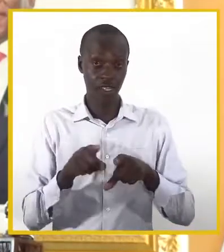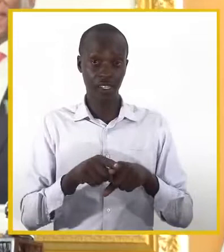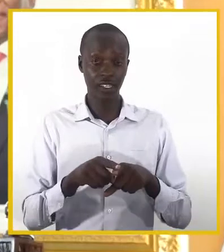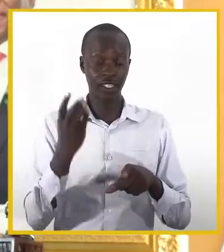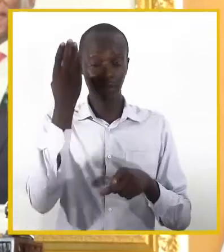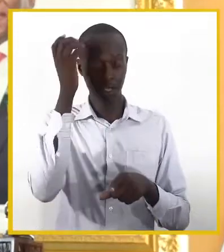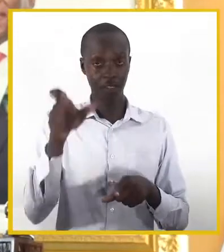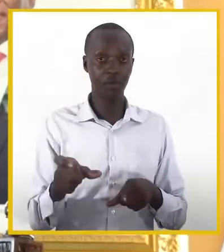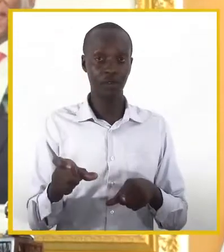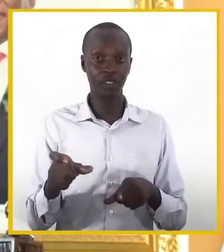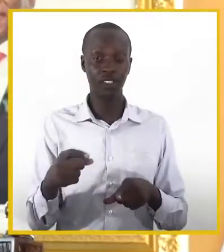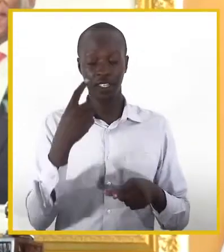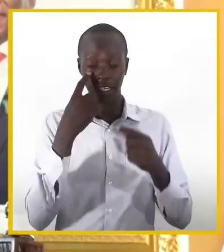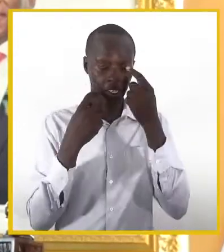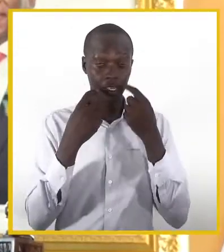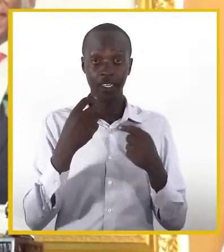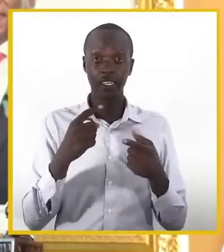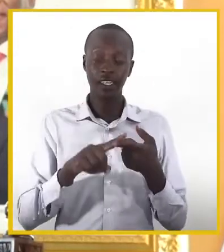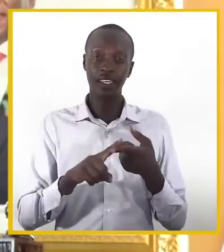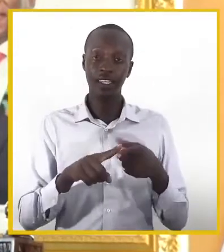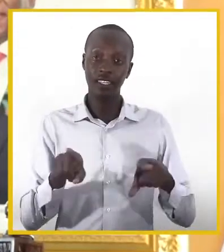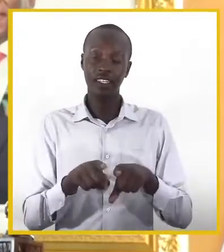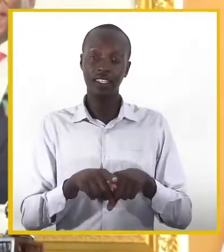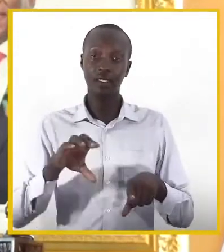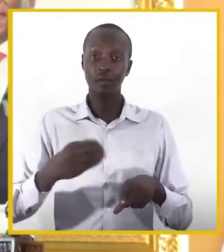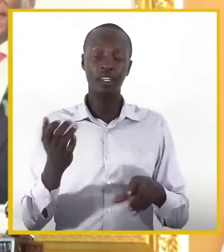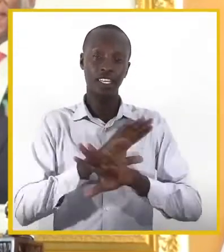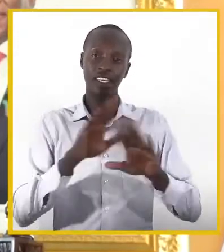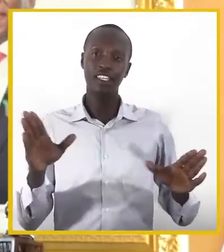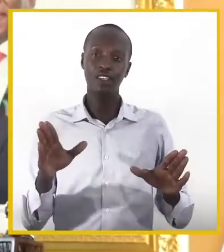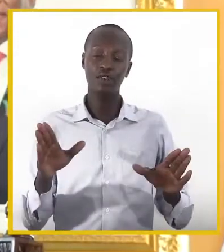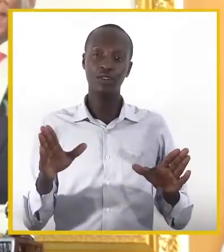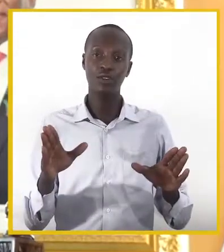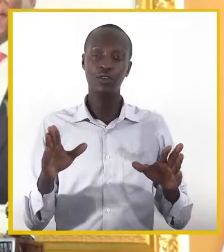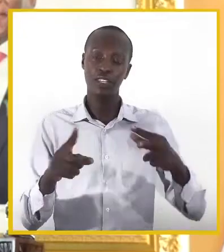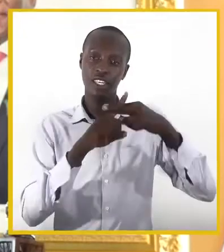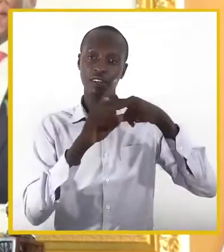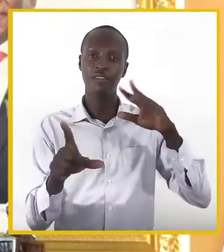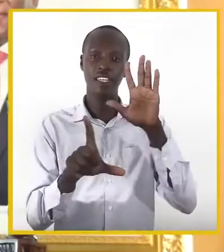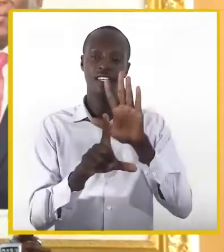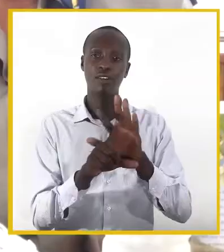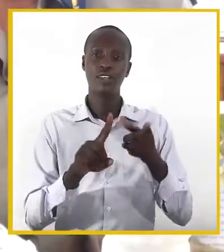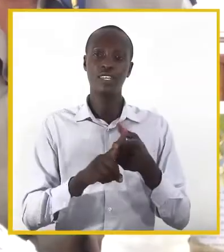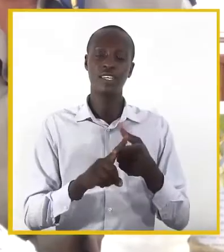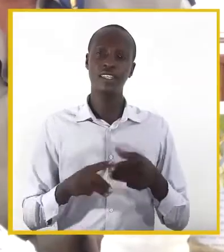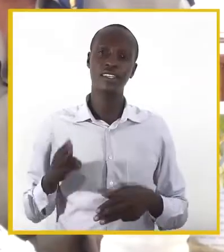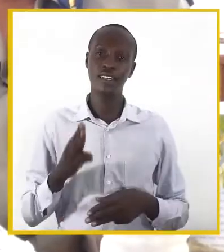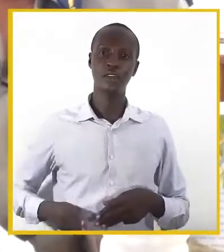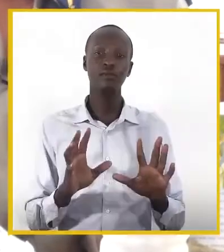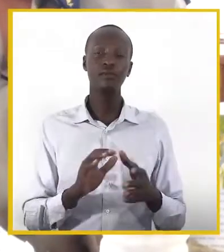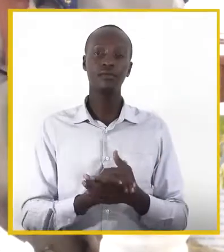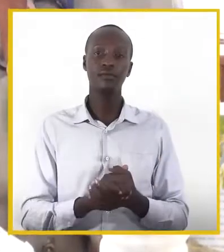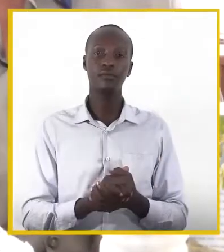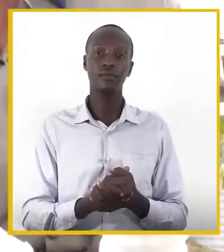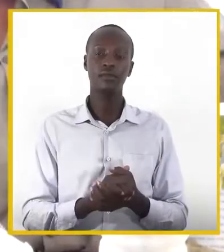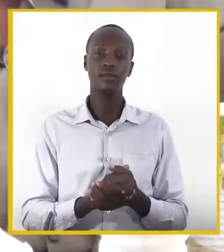we warned them that you cannot hide from the law. In Zimbabwe, there's no way you can hide from the law, and I'm very proud of the Zimbabwe Republic Police.